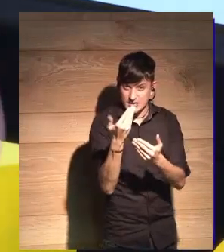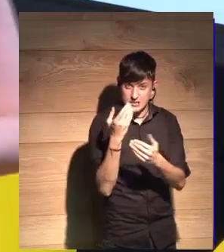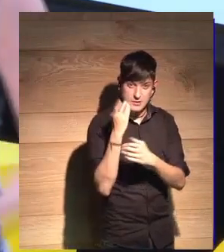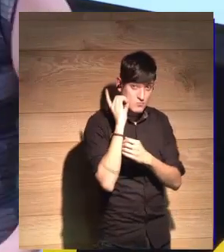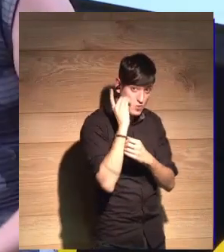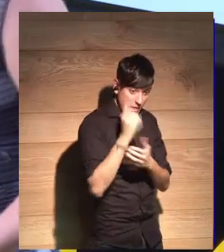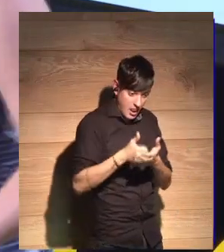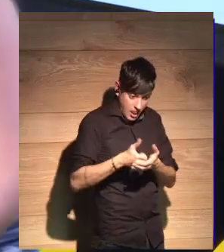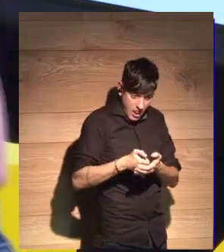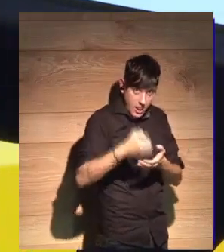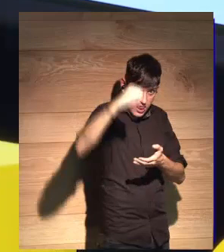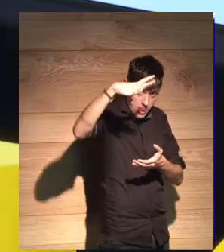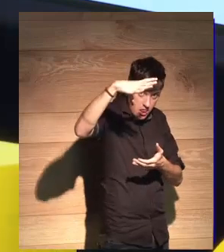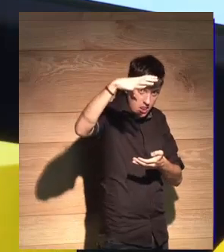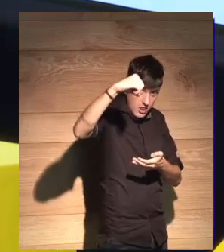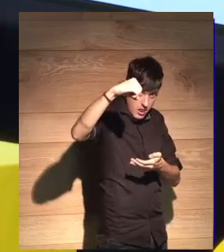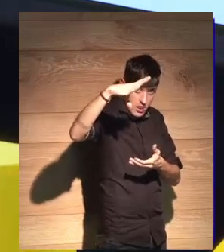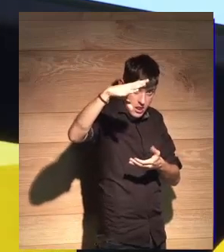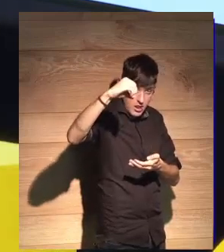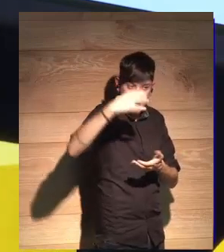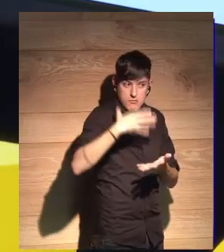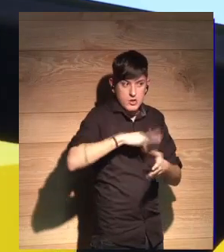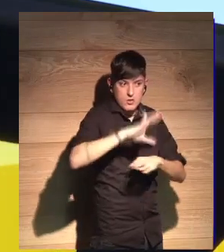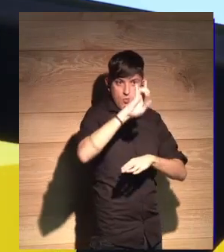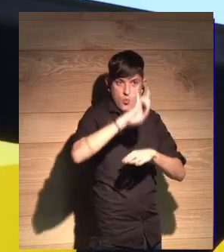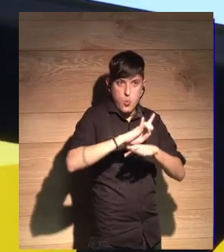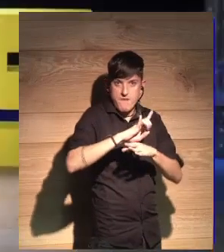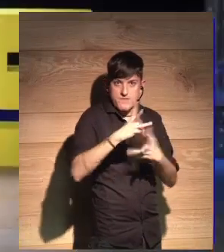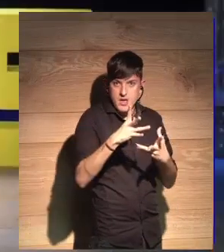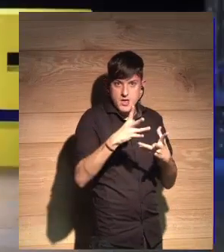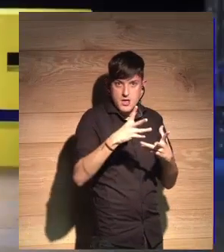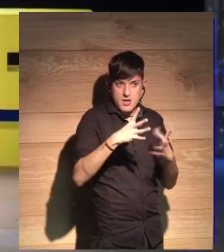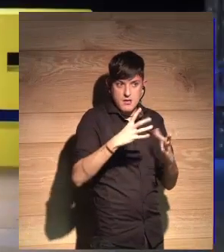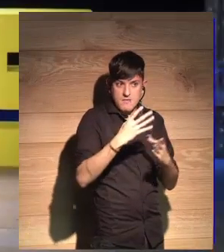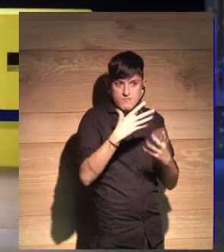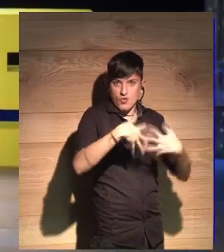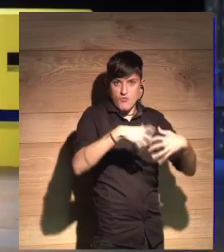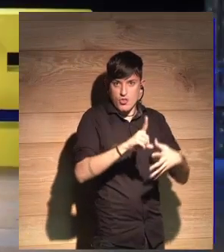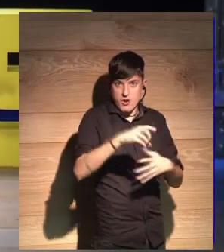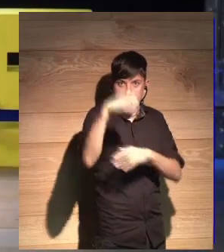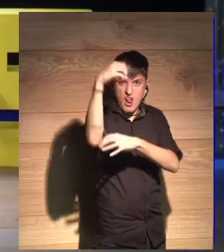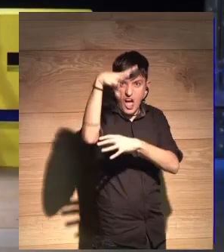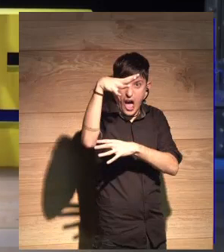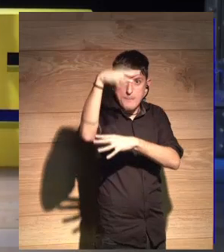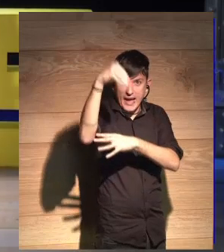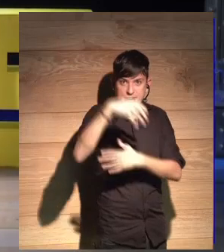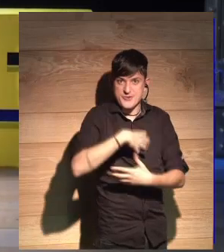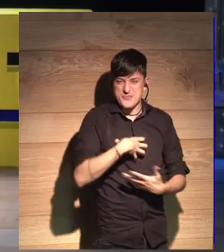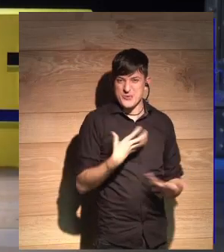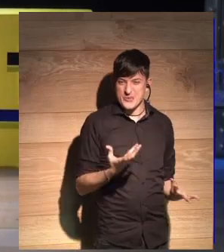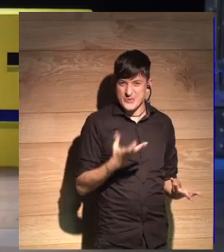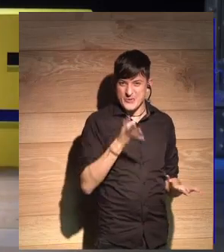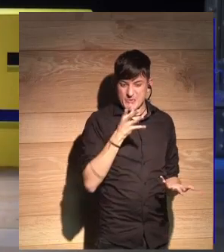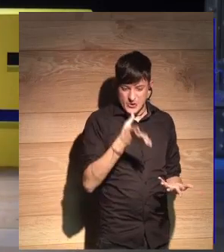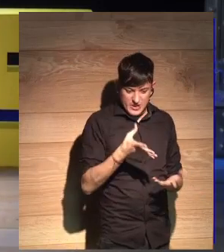Wi-Fi goes out and you can't turn off the lights when you go to sleep. Why are we building these things? Why are we spending millions of dollars on